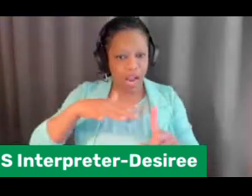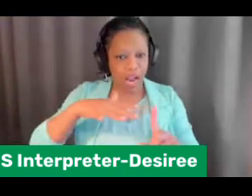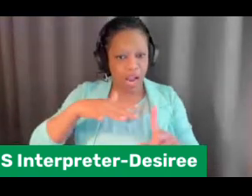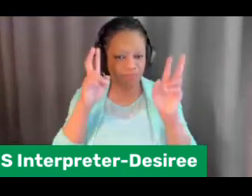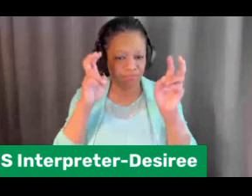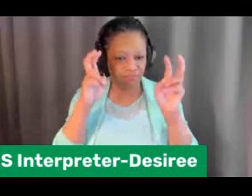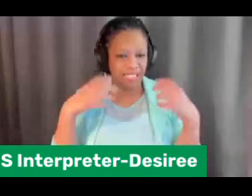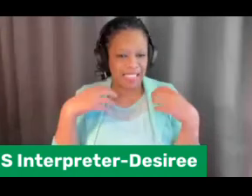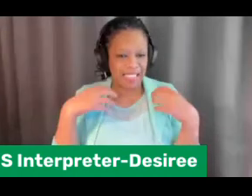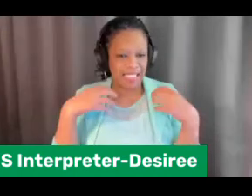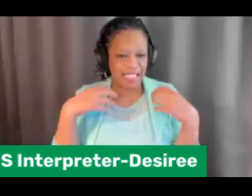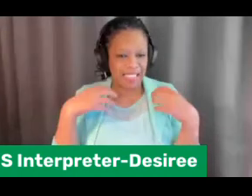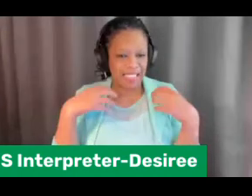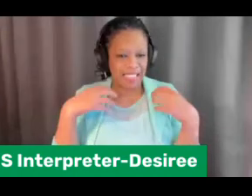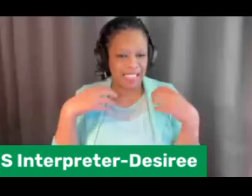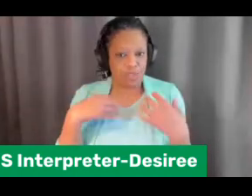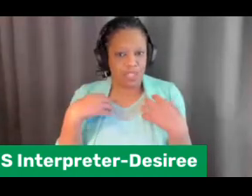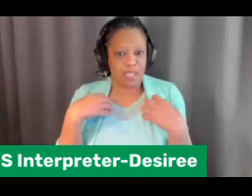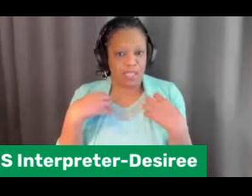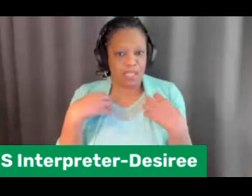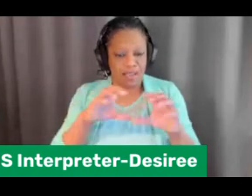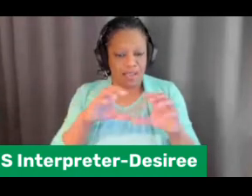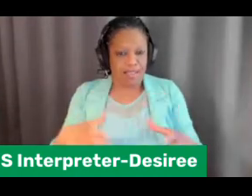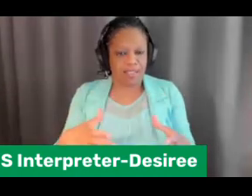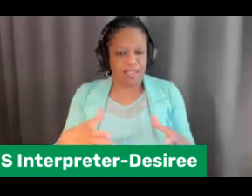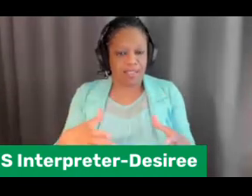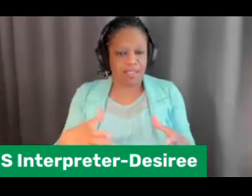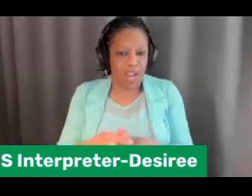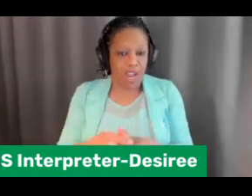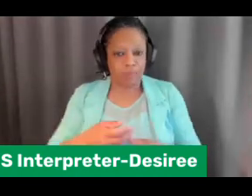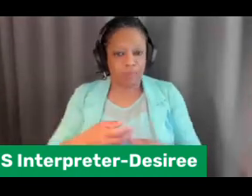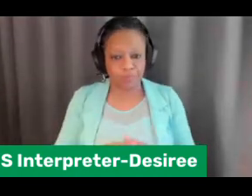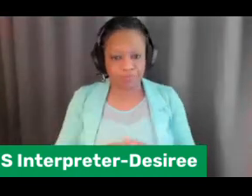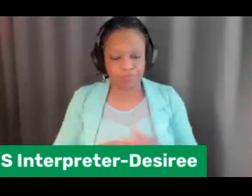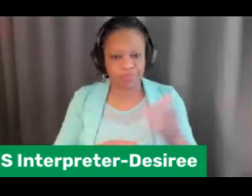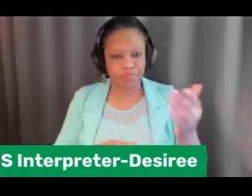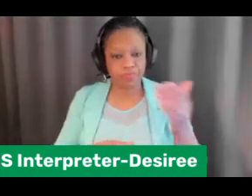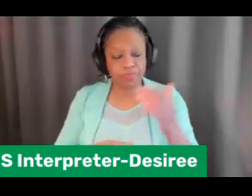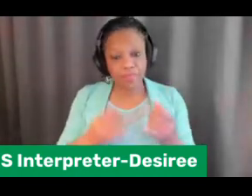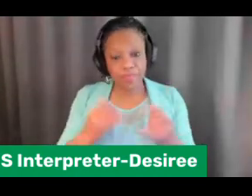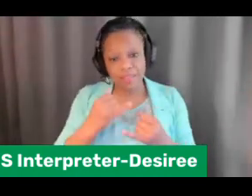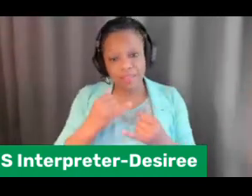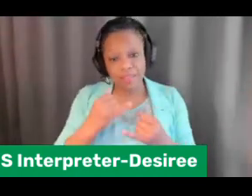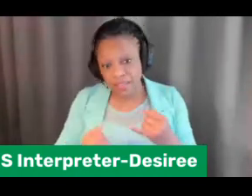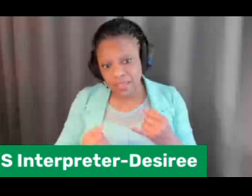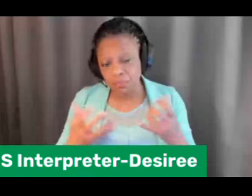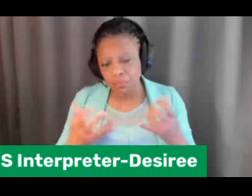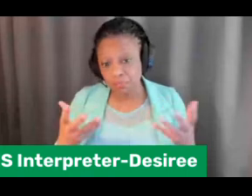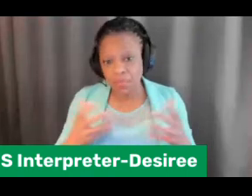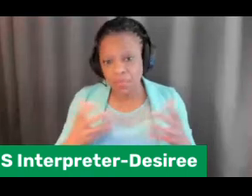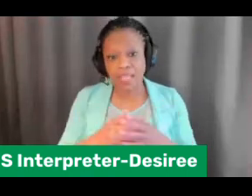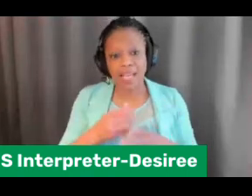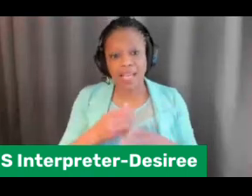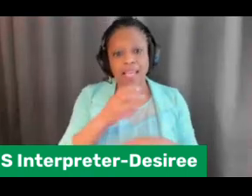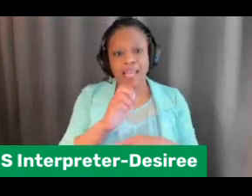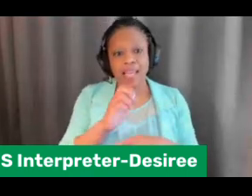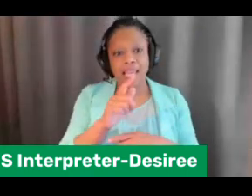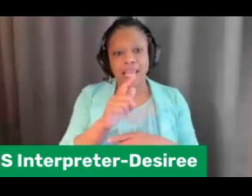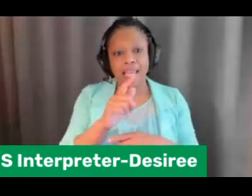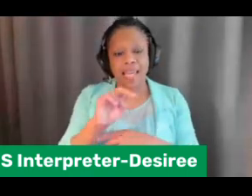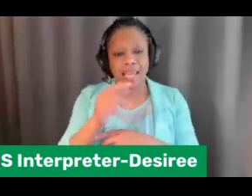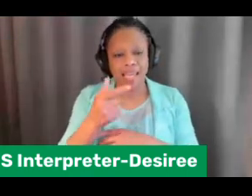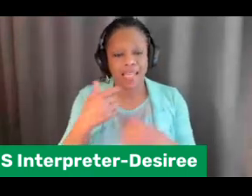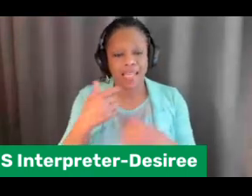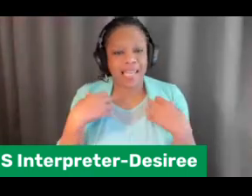finally, for us, Healing Center Collective Care is actually engaging in the sort of healing practices that we read